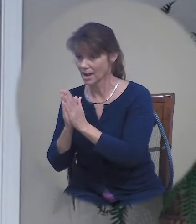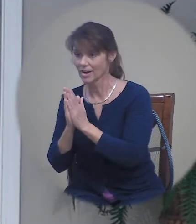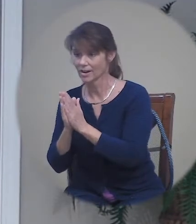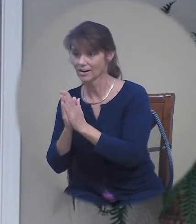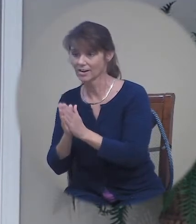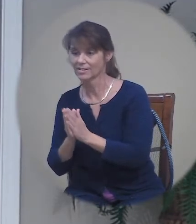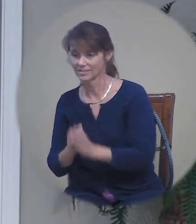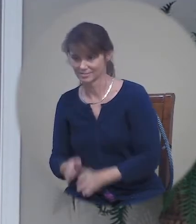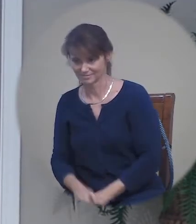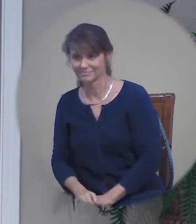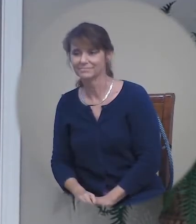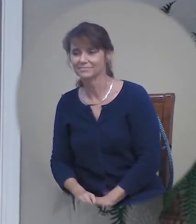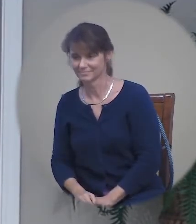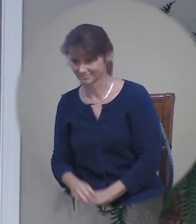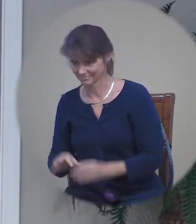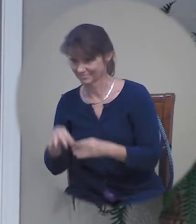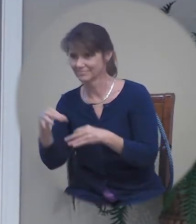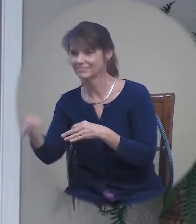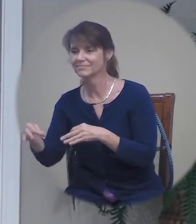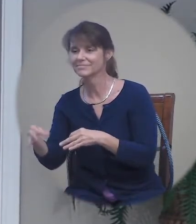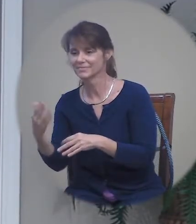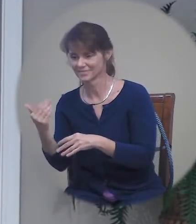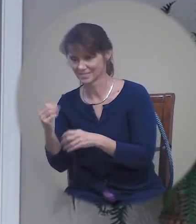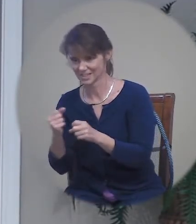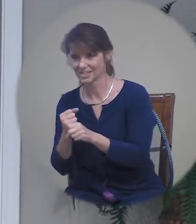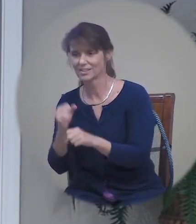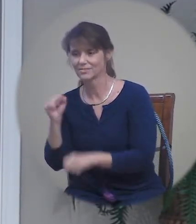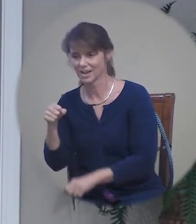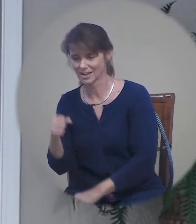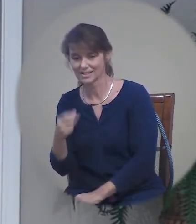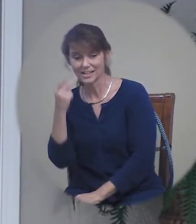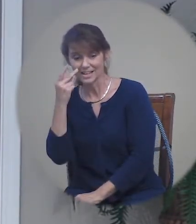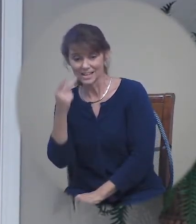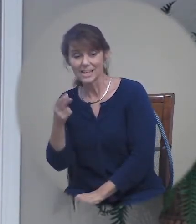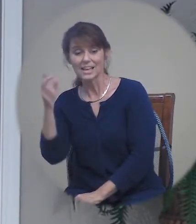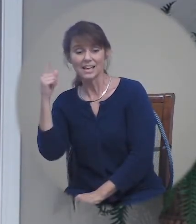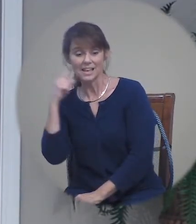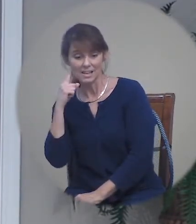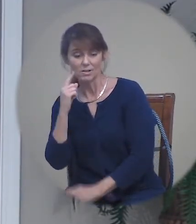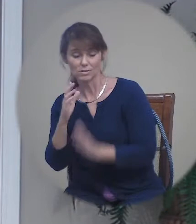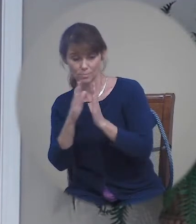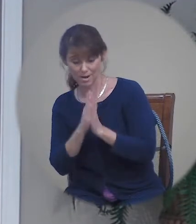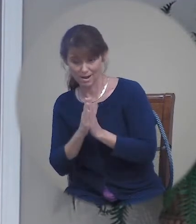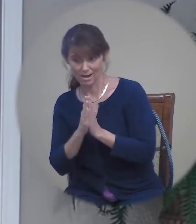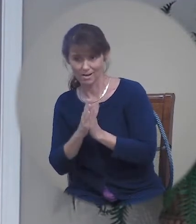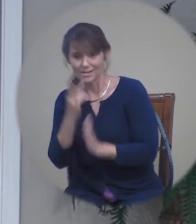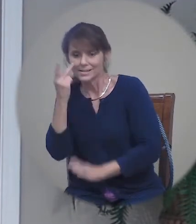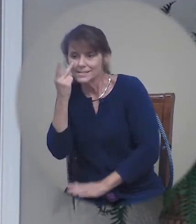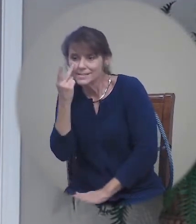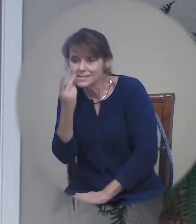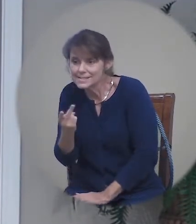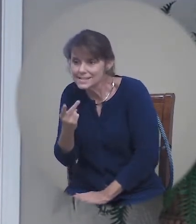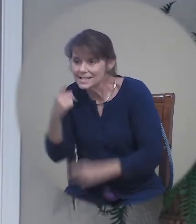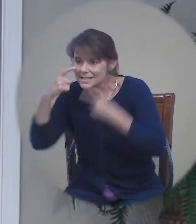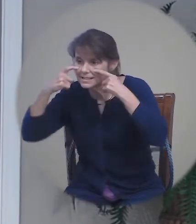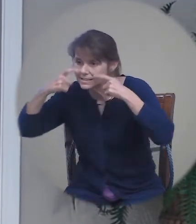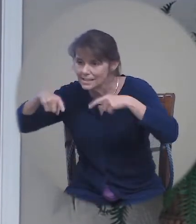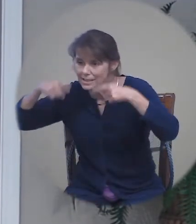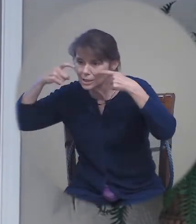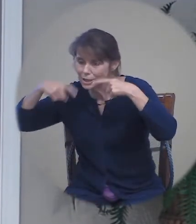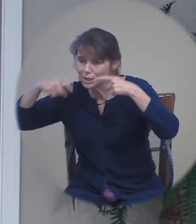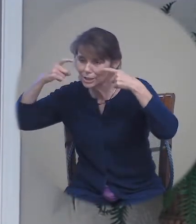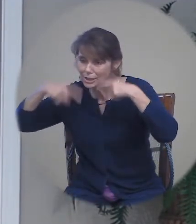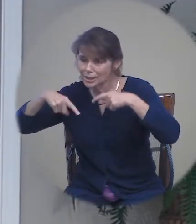tears. And what I mean, he understands this is not just, idle rambling. This is not just